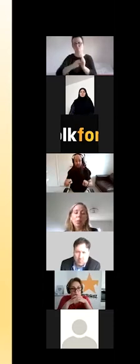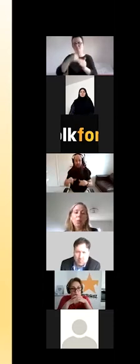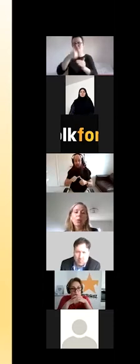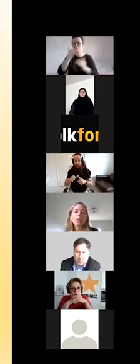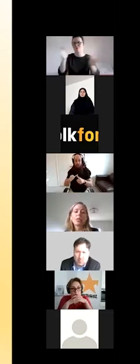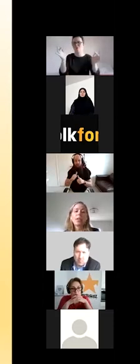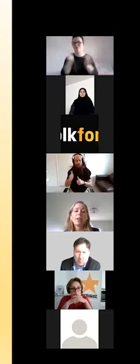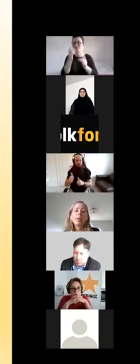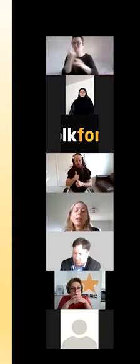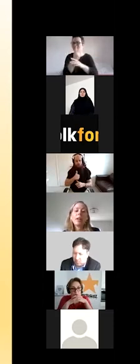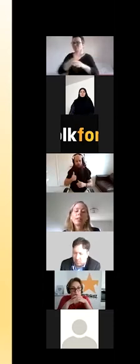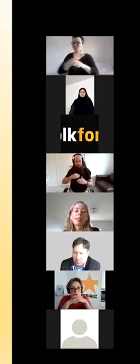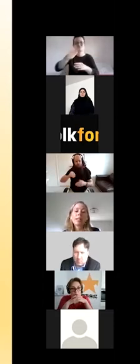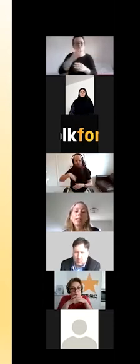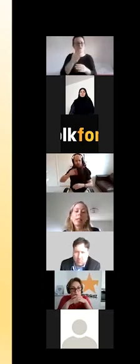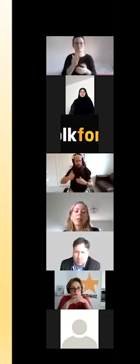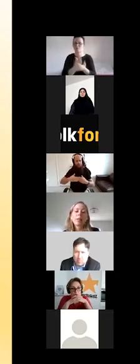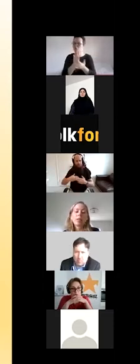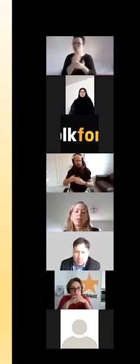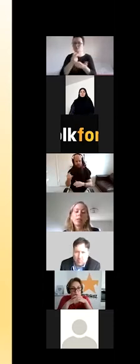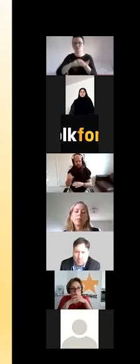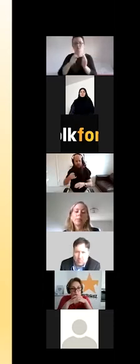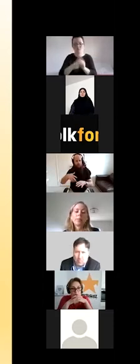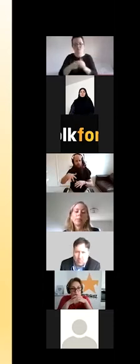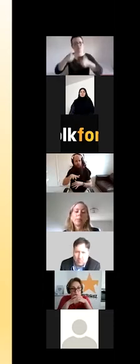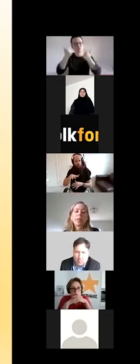and support state level